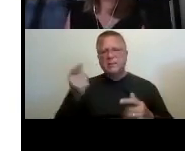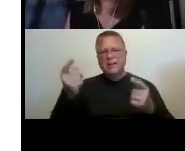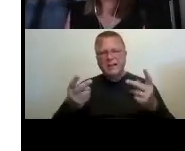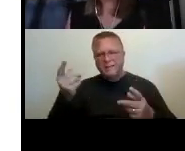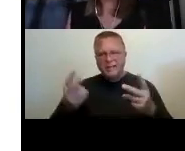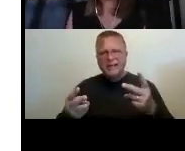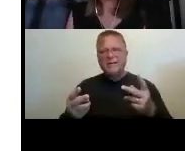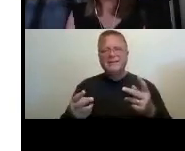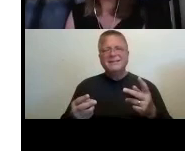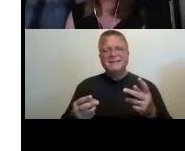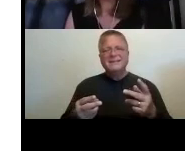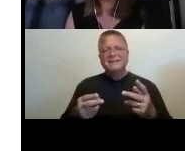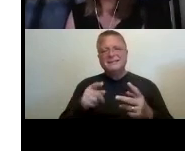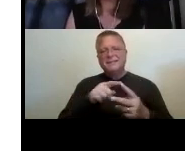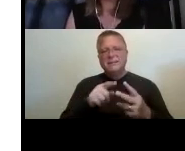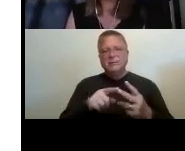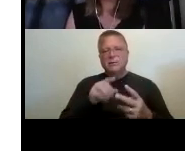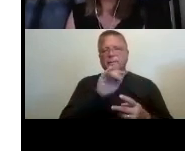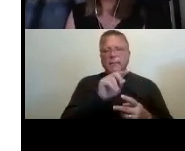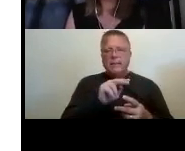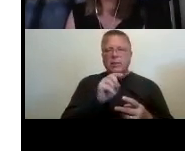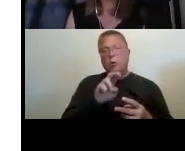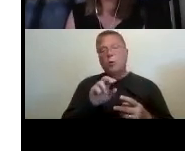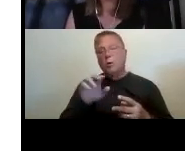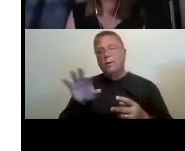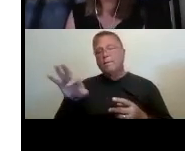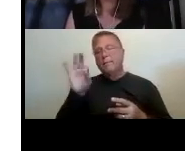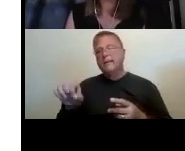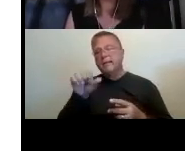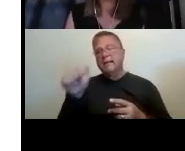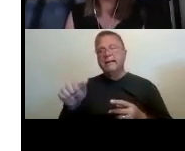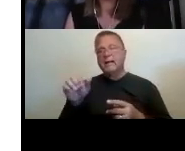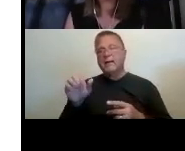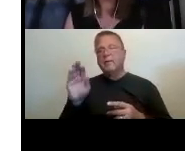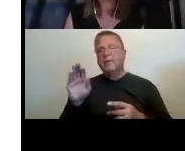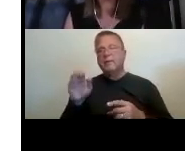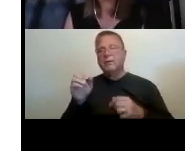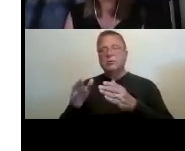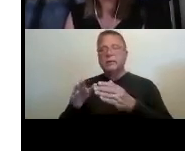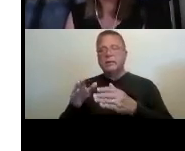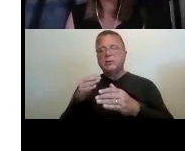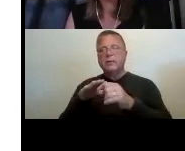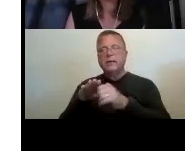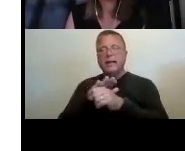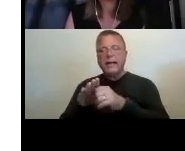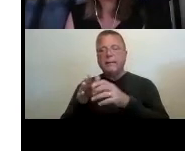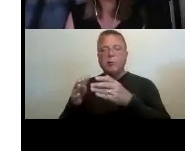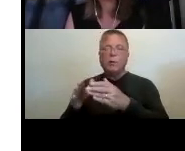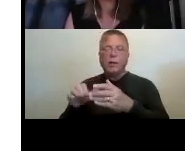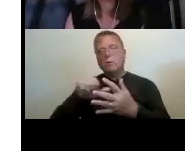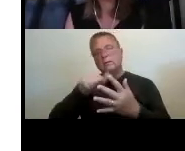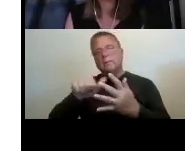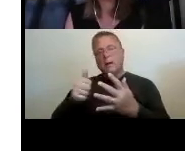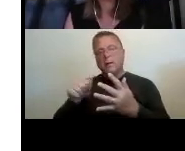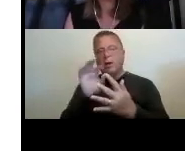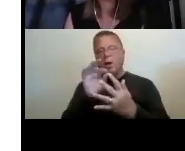between having Beacon versus like turning another street into a neighbor way or just all the other options. And